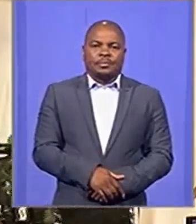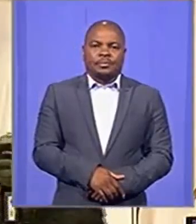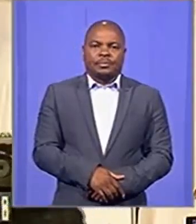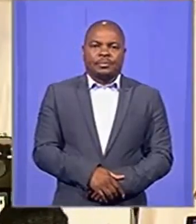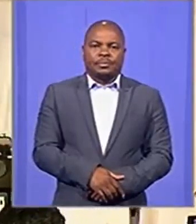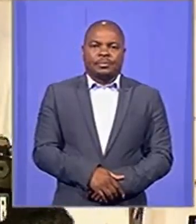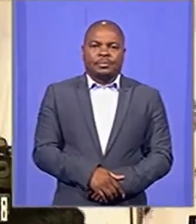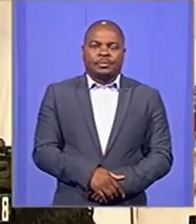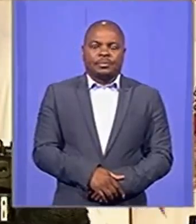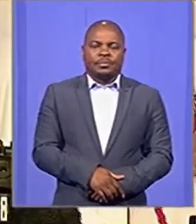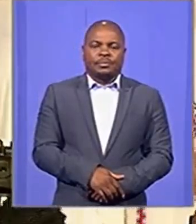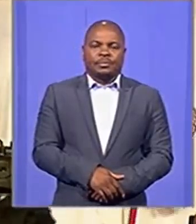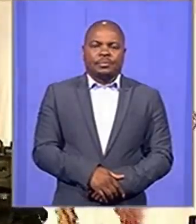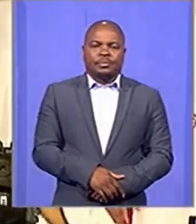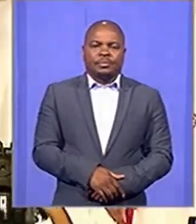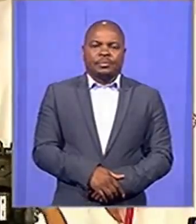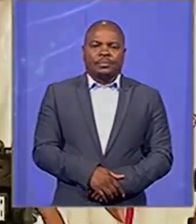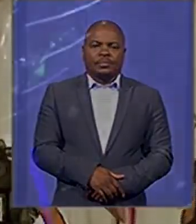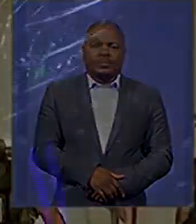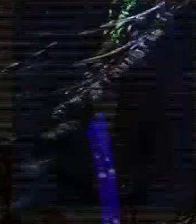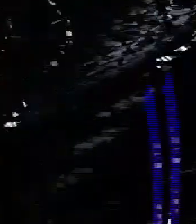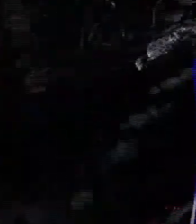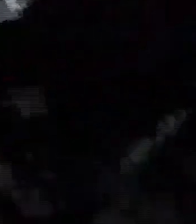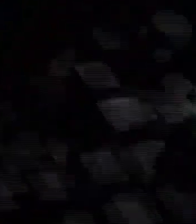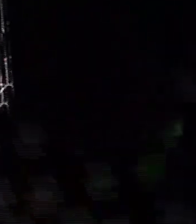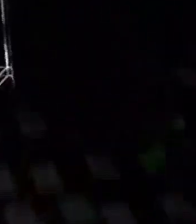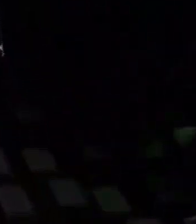SABC Bloemfontein.